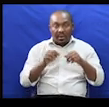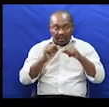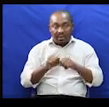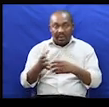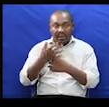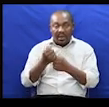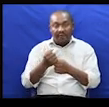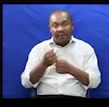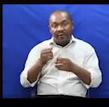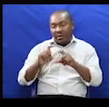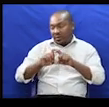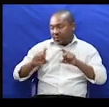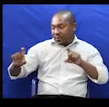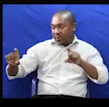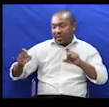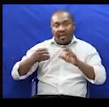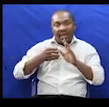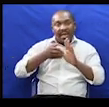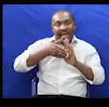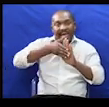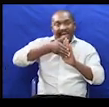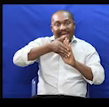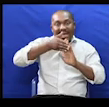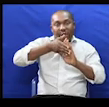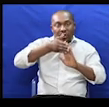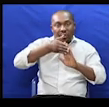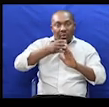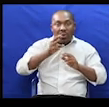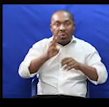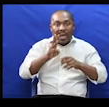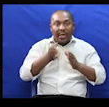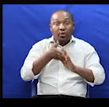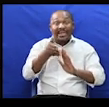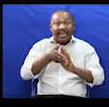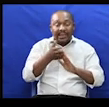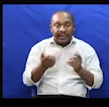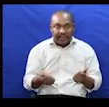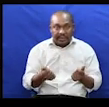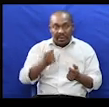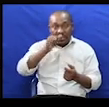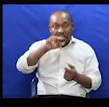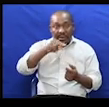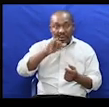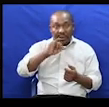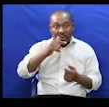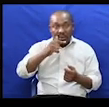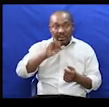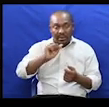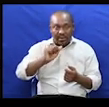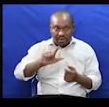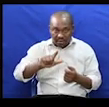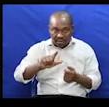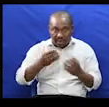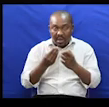Initial volume in cubic centimeter. The last one, it is volume of first used. Volume